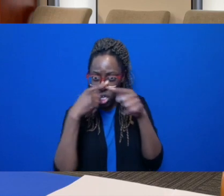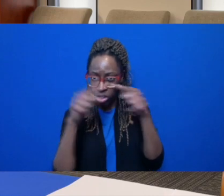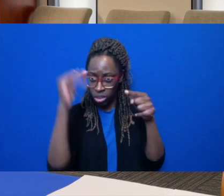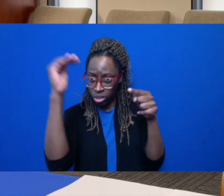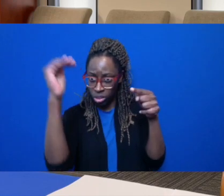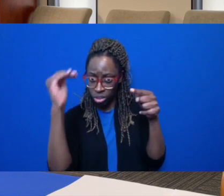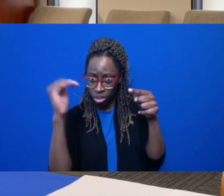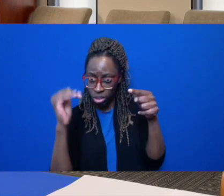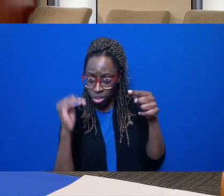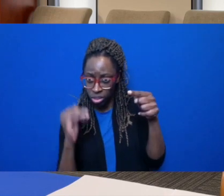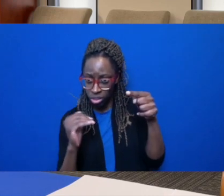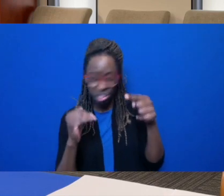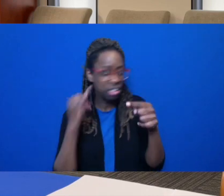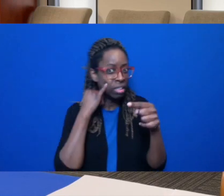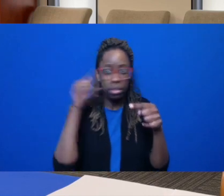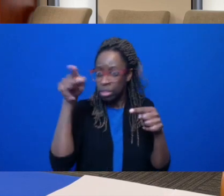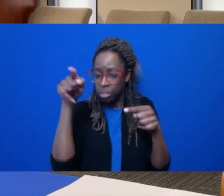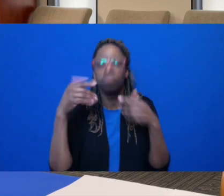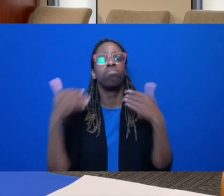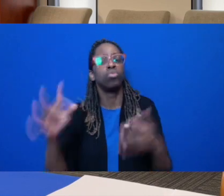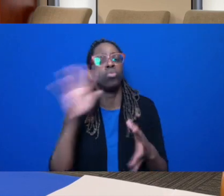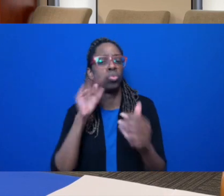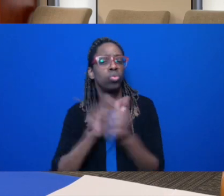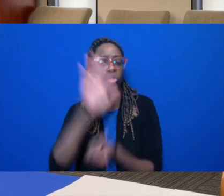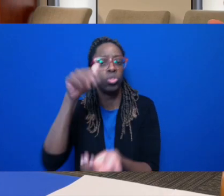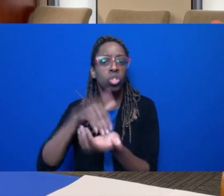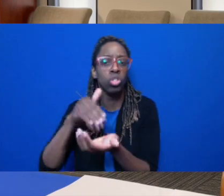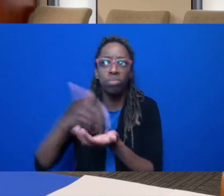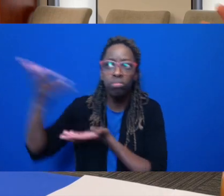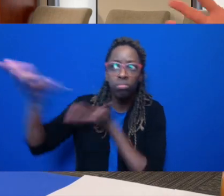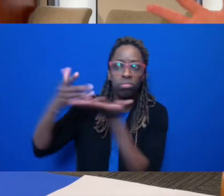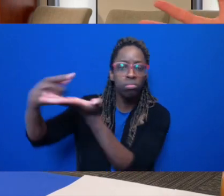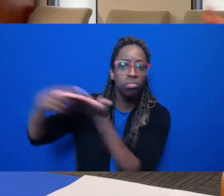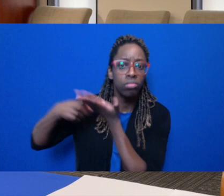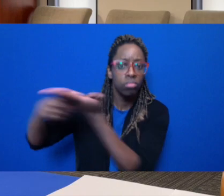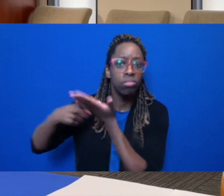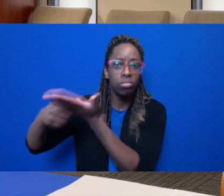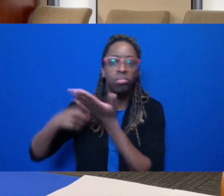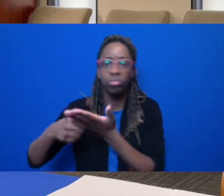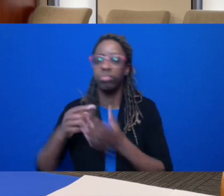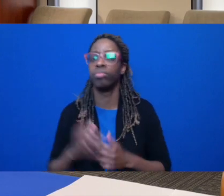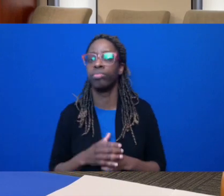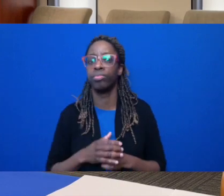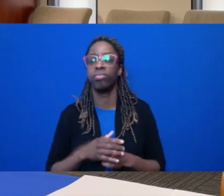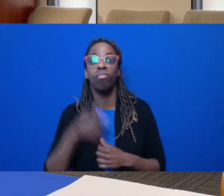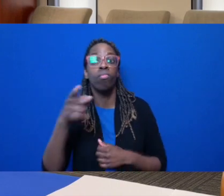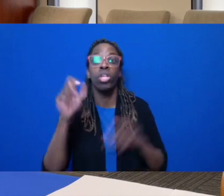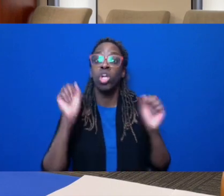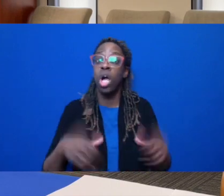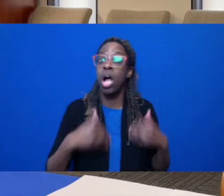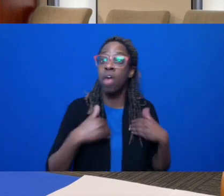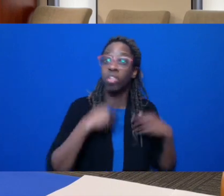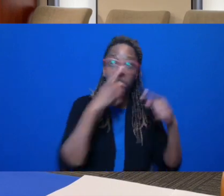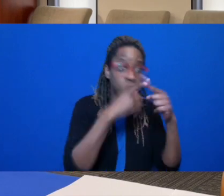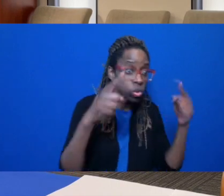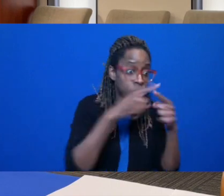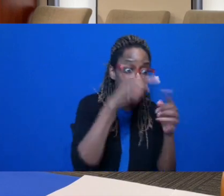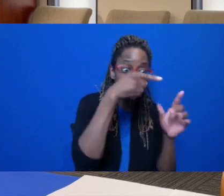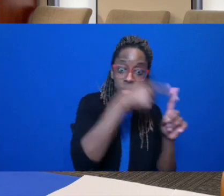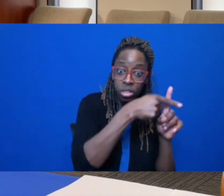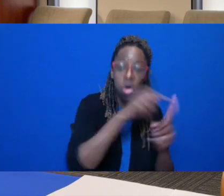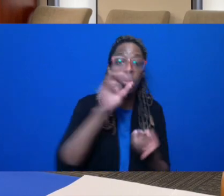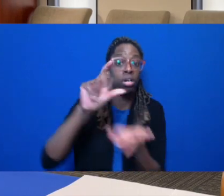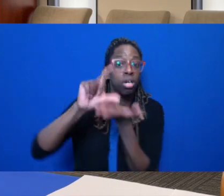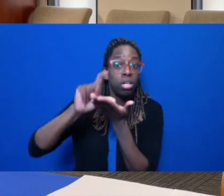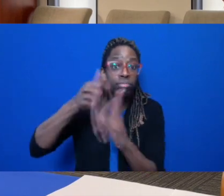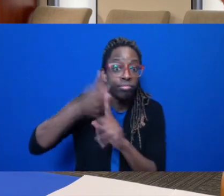to check in with your medical provider. But allergies to other things, whether or not they be medications or food allergies or pet allergies